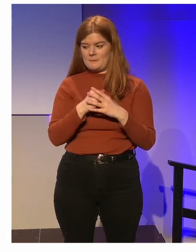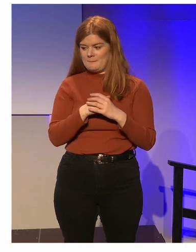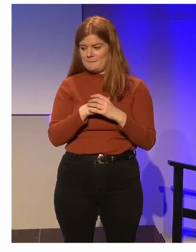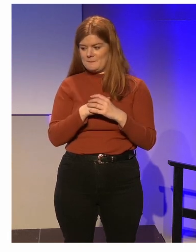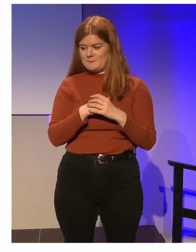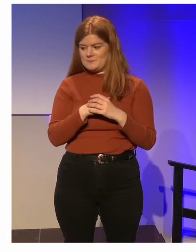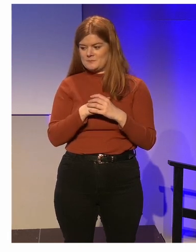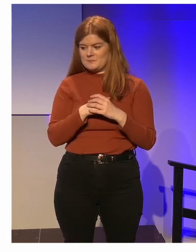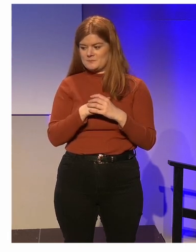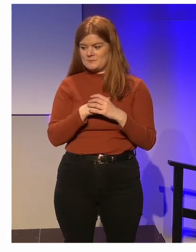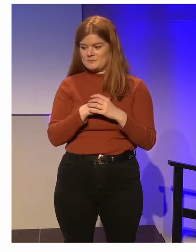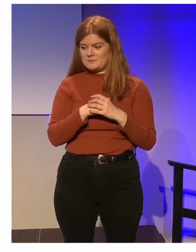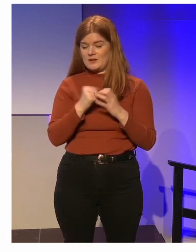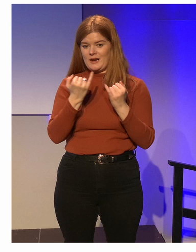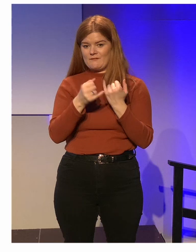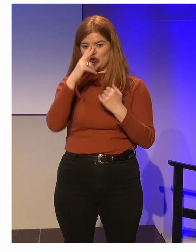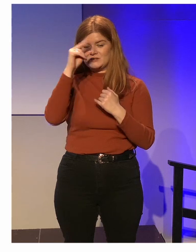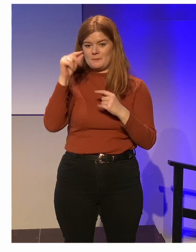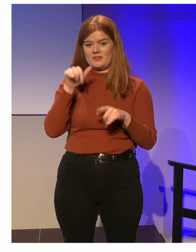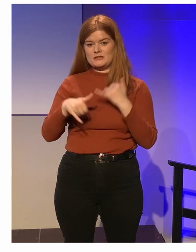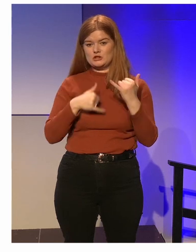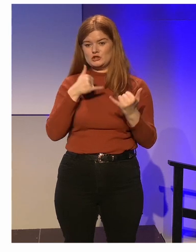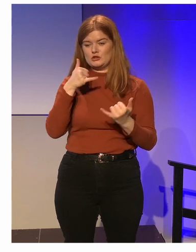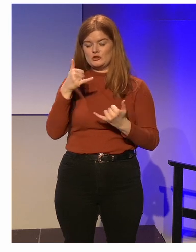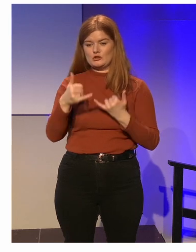classes. For example, this year,